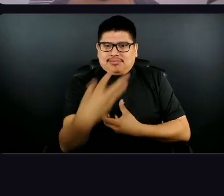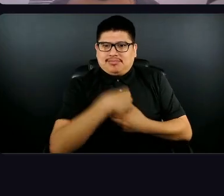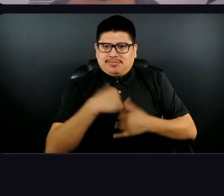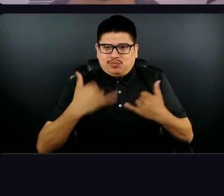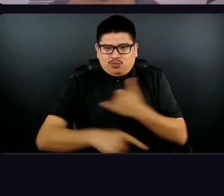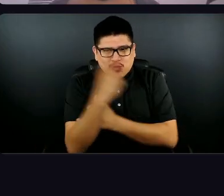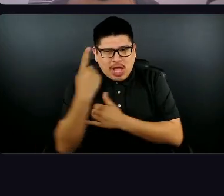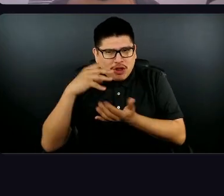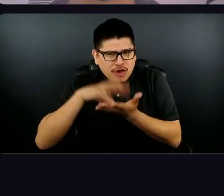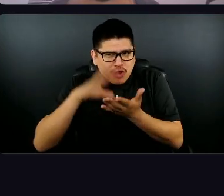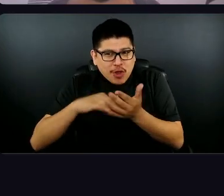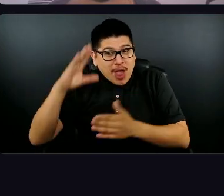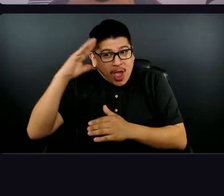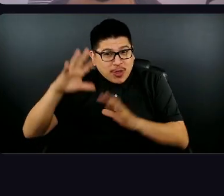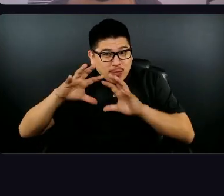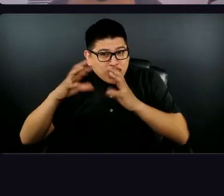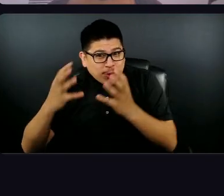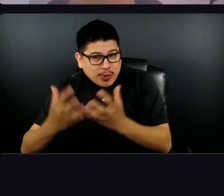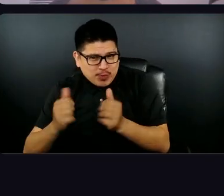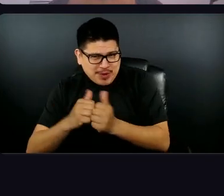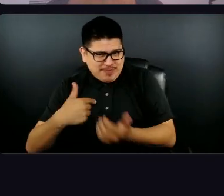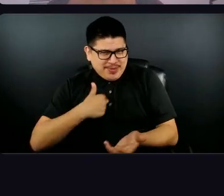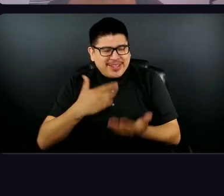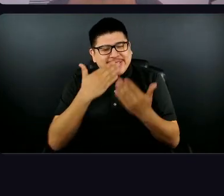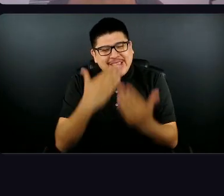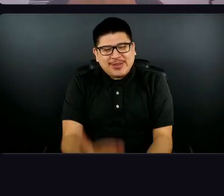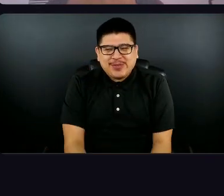Hello World with me. Thank you.